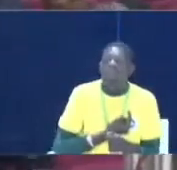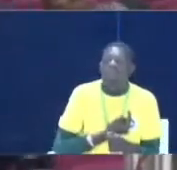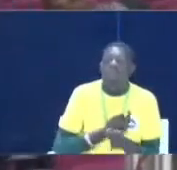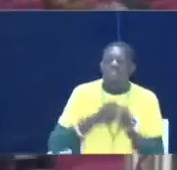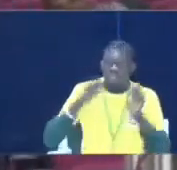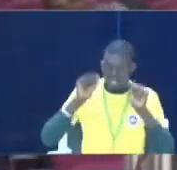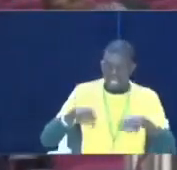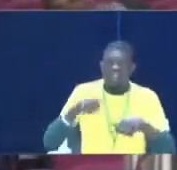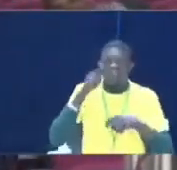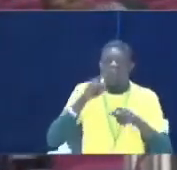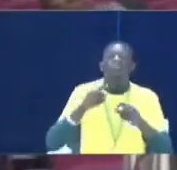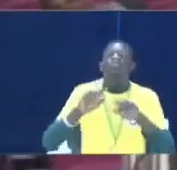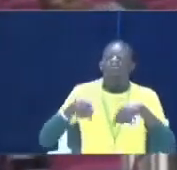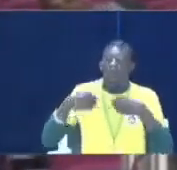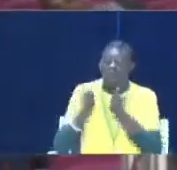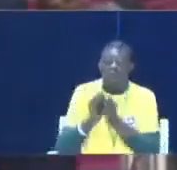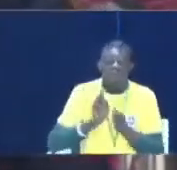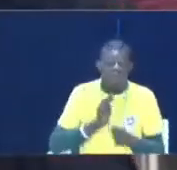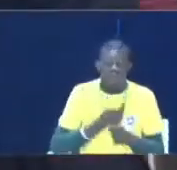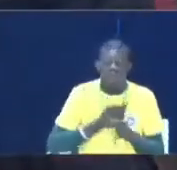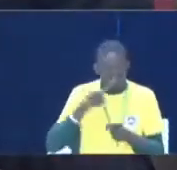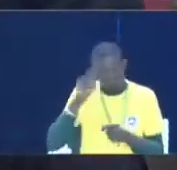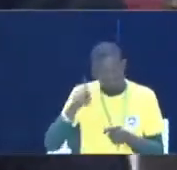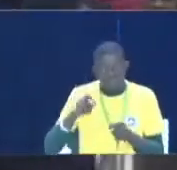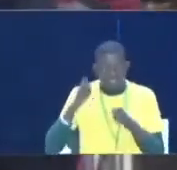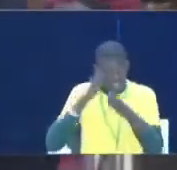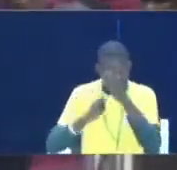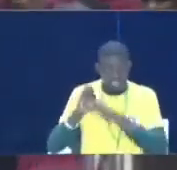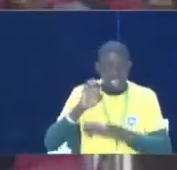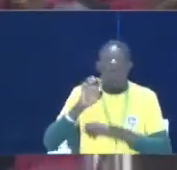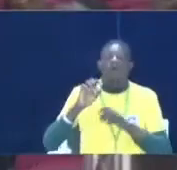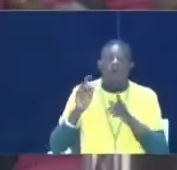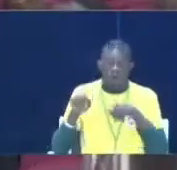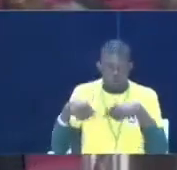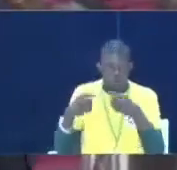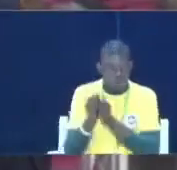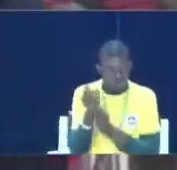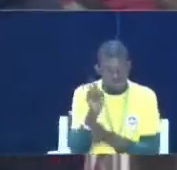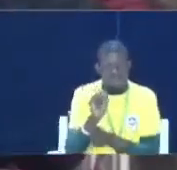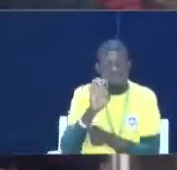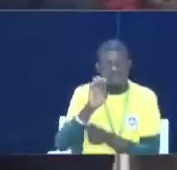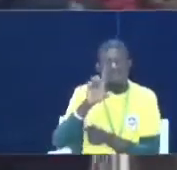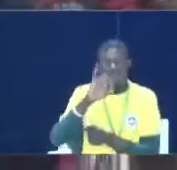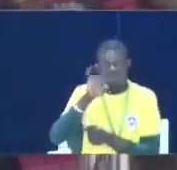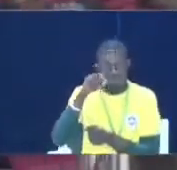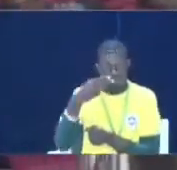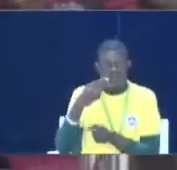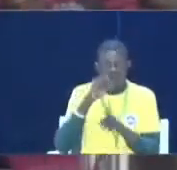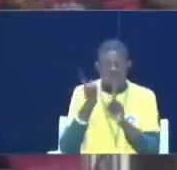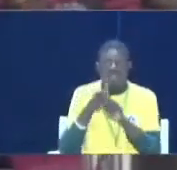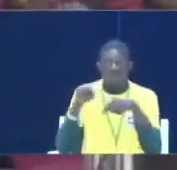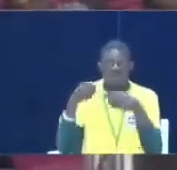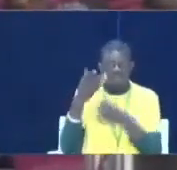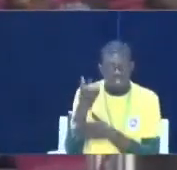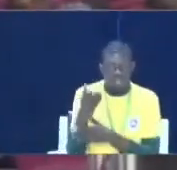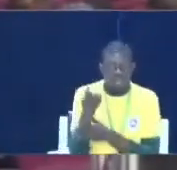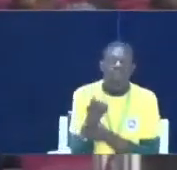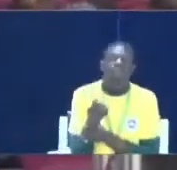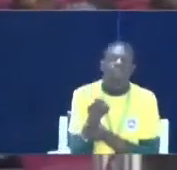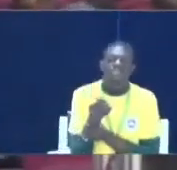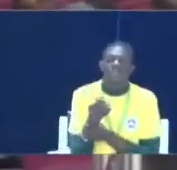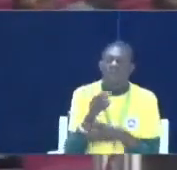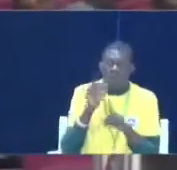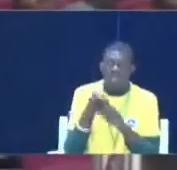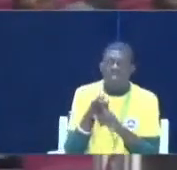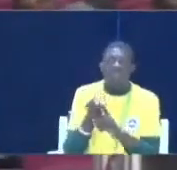Can you go with us? And Elijah agreed to go with them. And when they went there, while